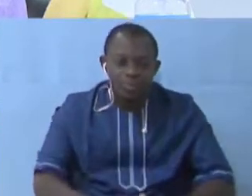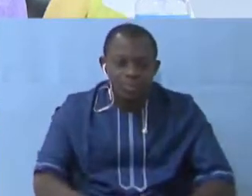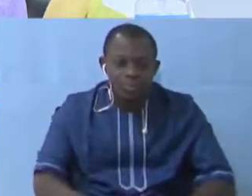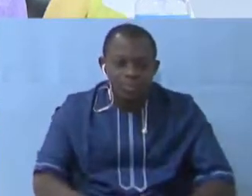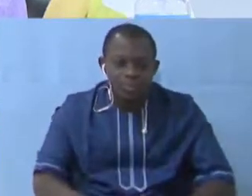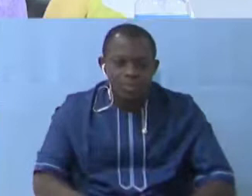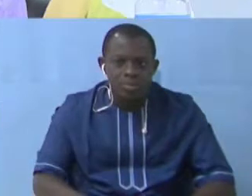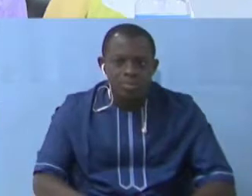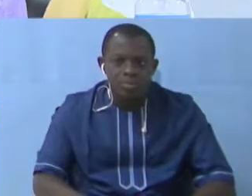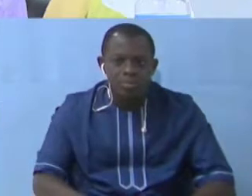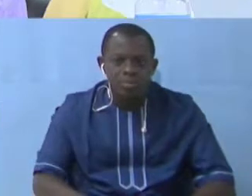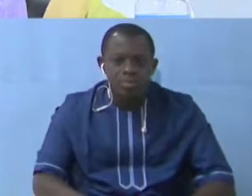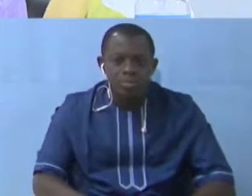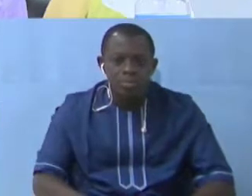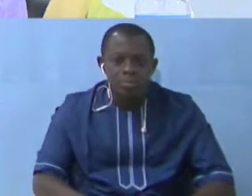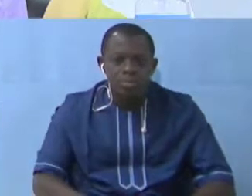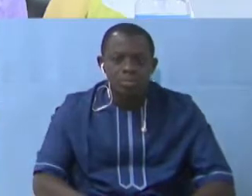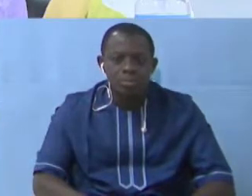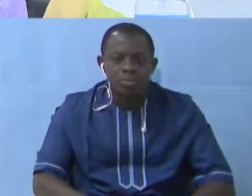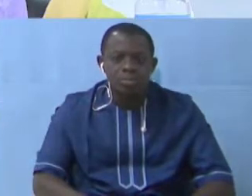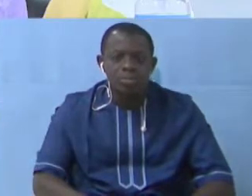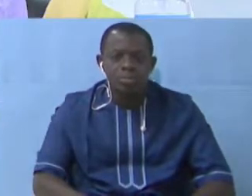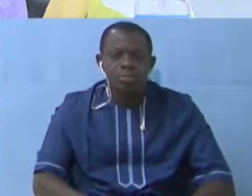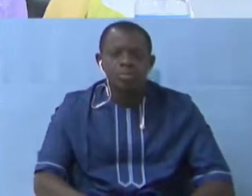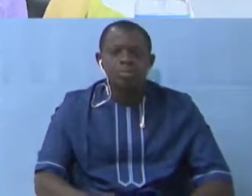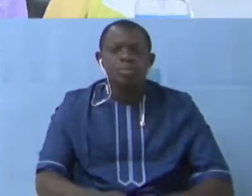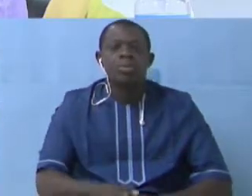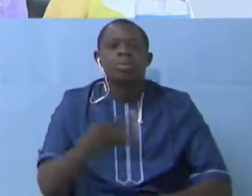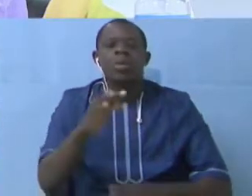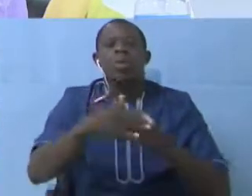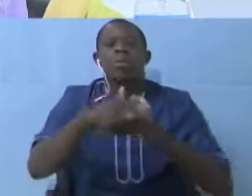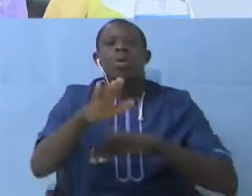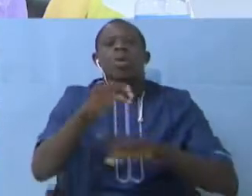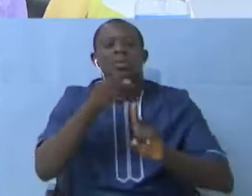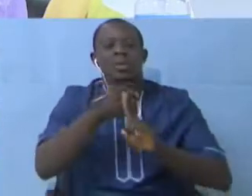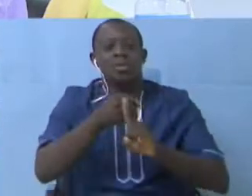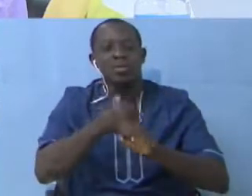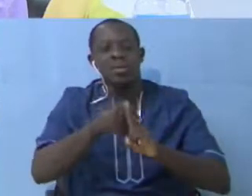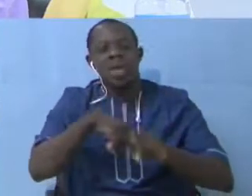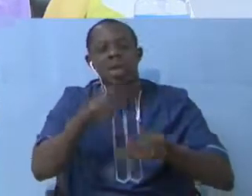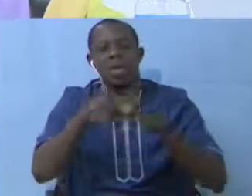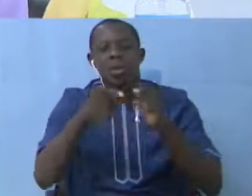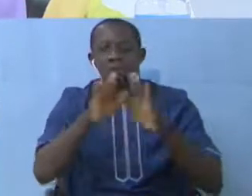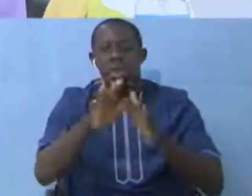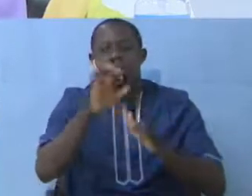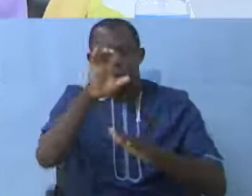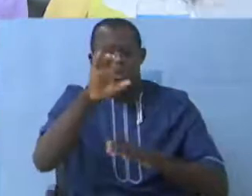extremely dangerous for the security of the country.